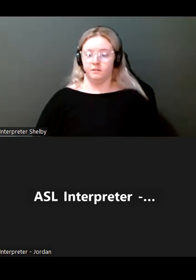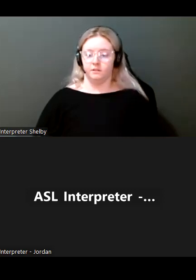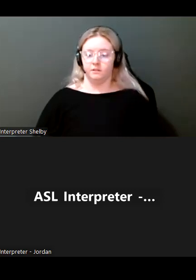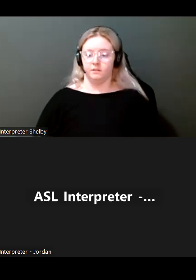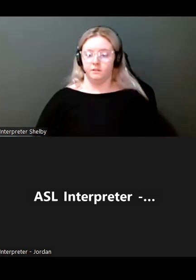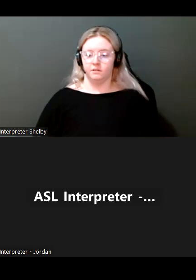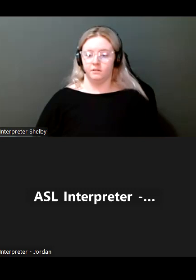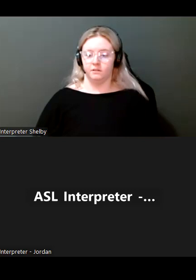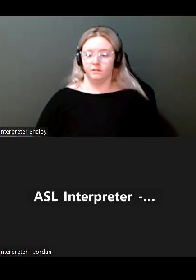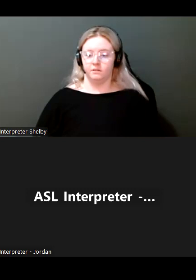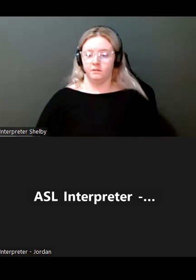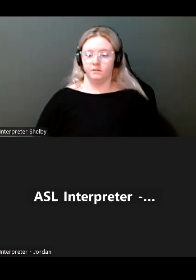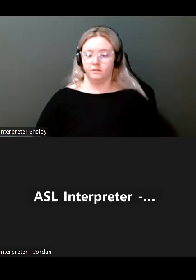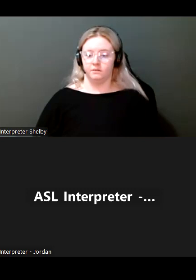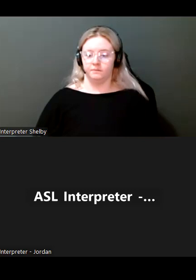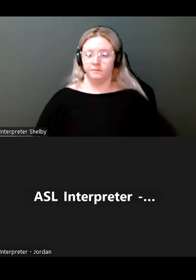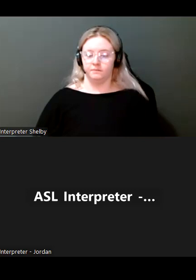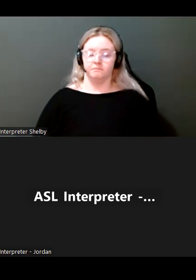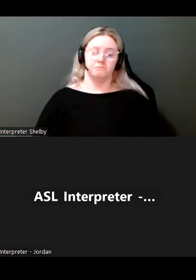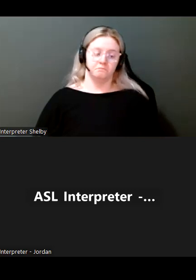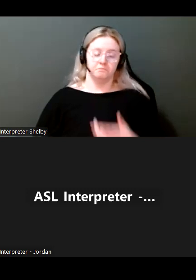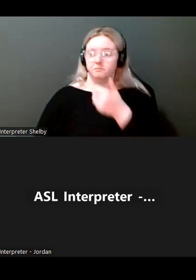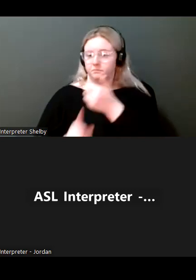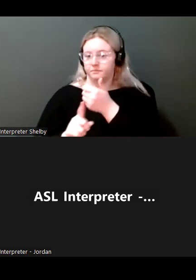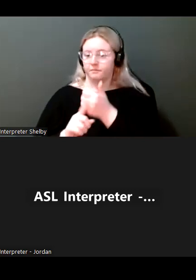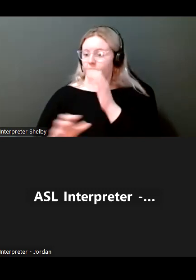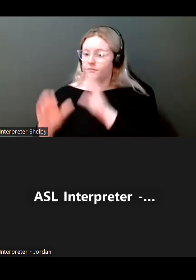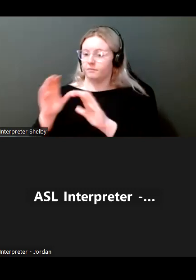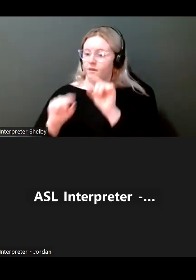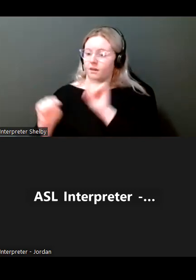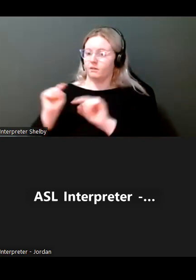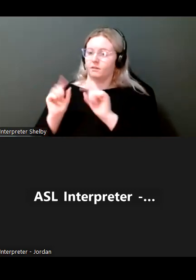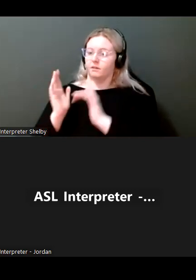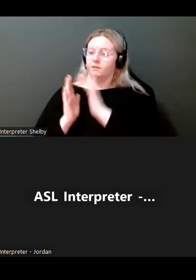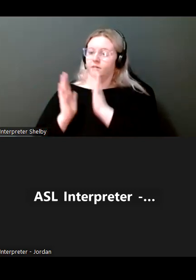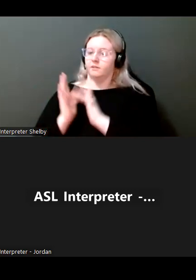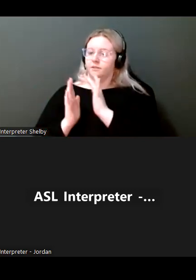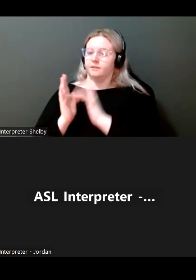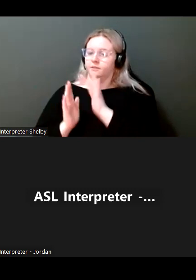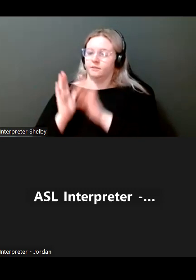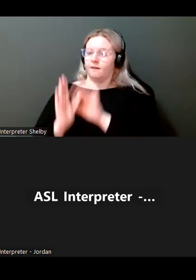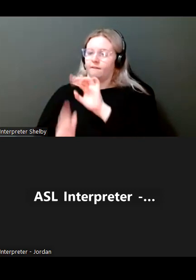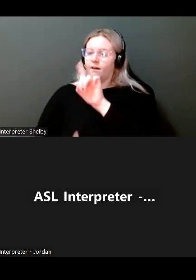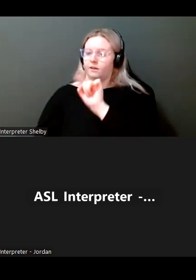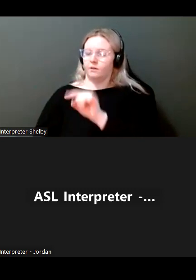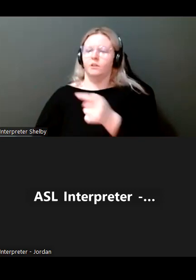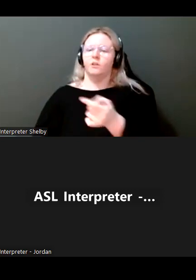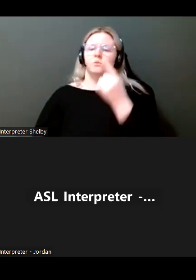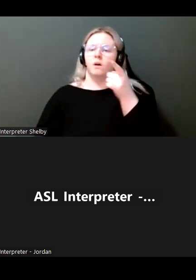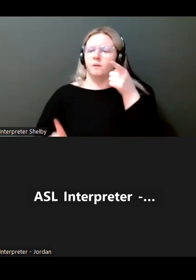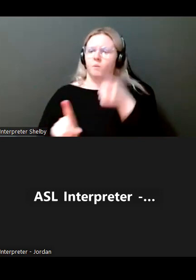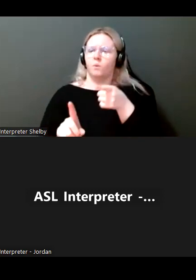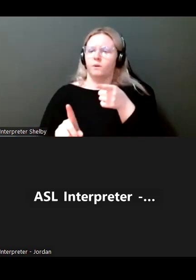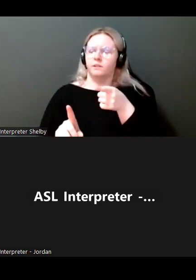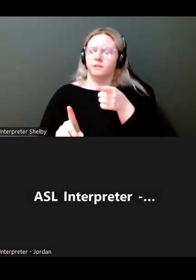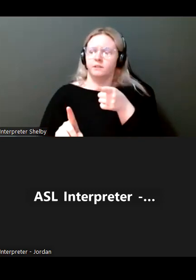Okay, well, they're searching back and going through the chat there to read out a question. There was one point that I just want to point out